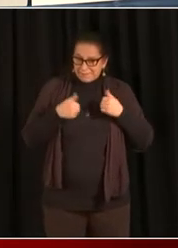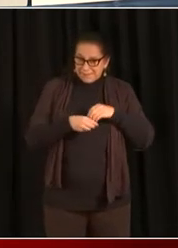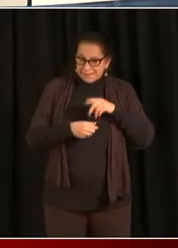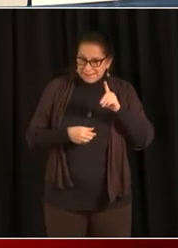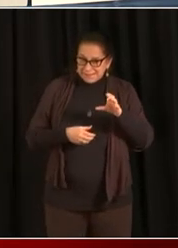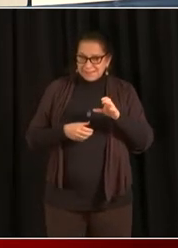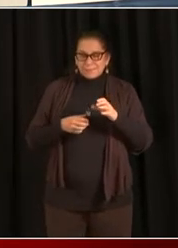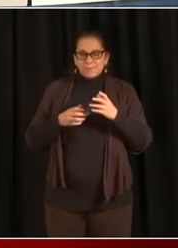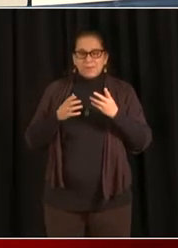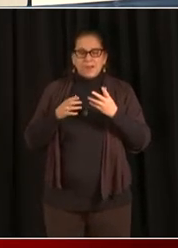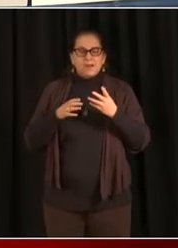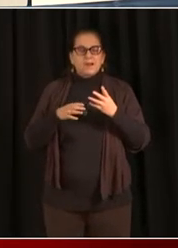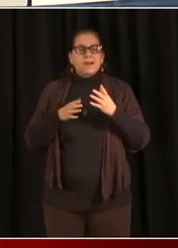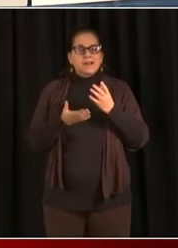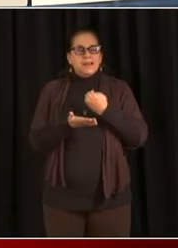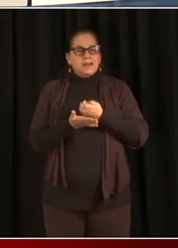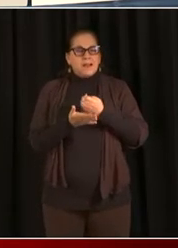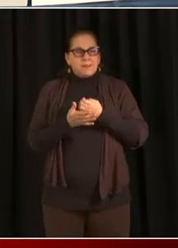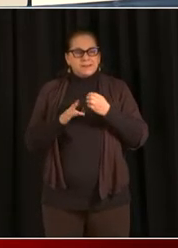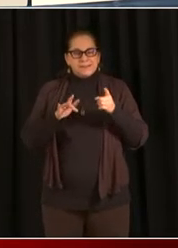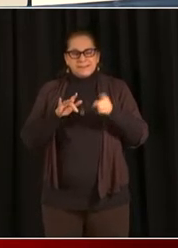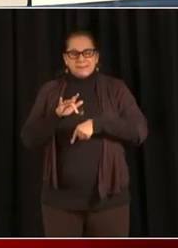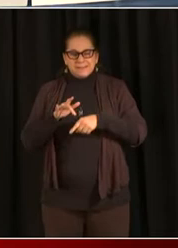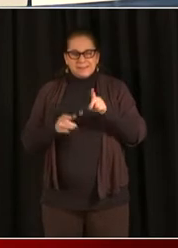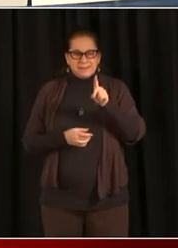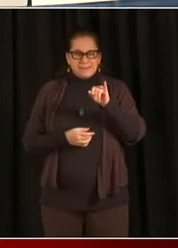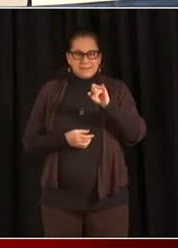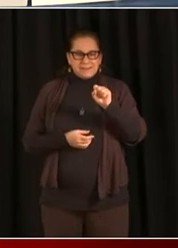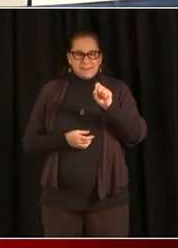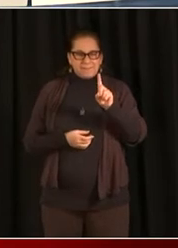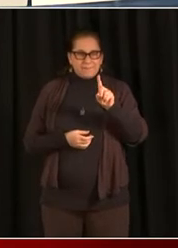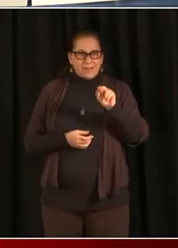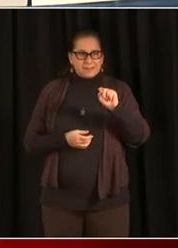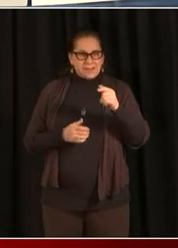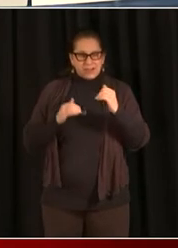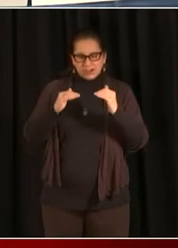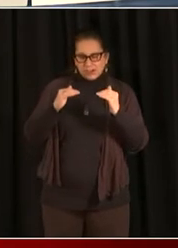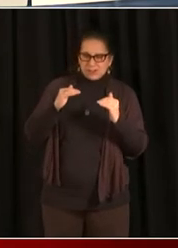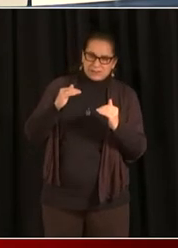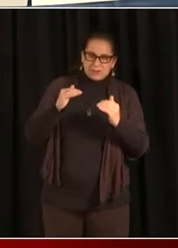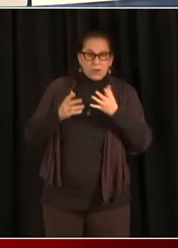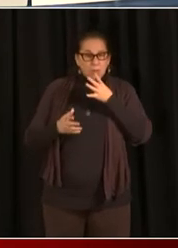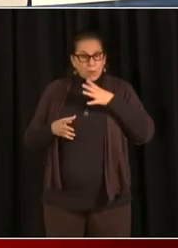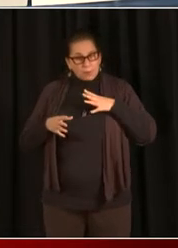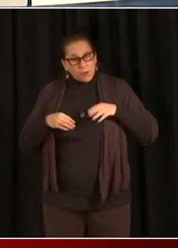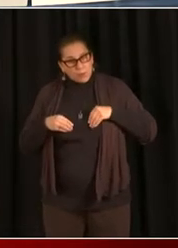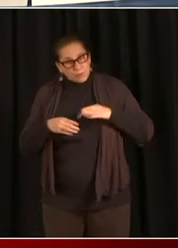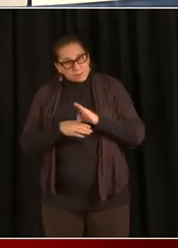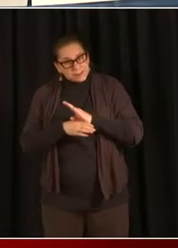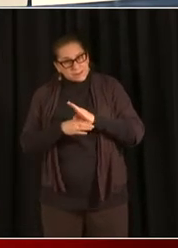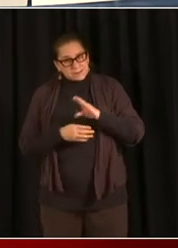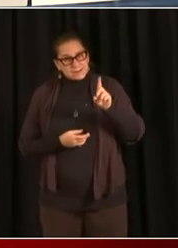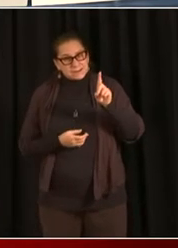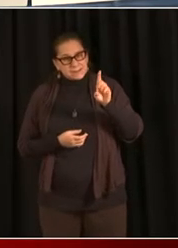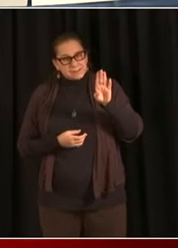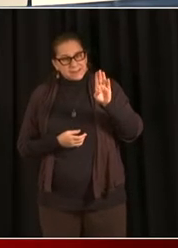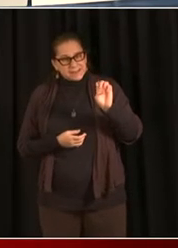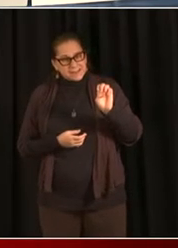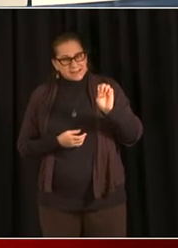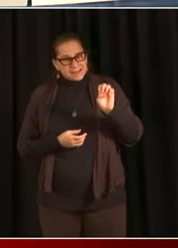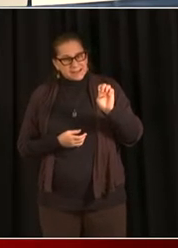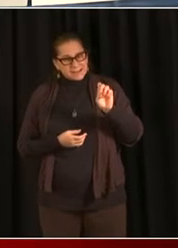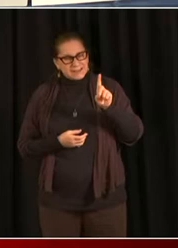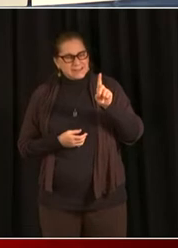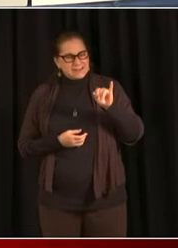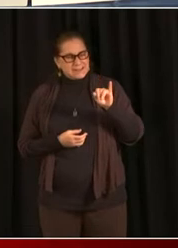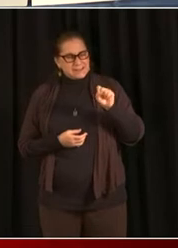economically disadvantaged individual or women-owned business or a DBE, which is a disadvantaged business enterprise. And so we're really